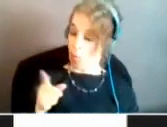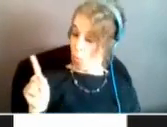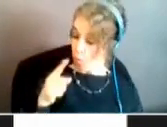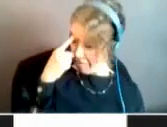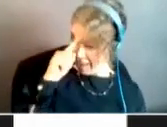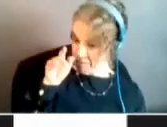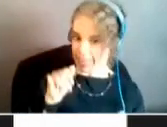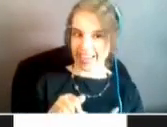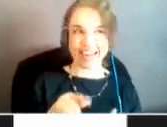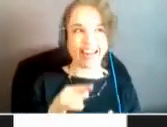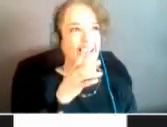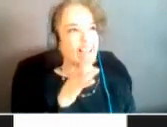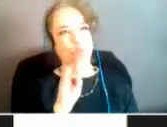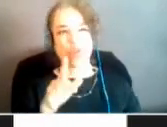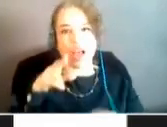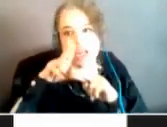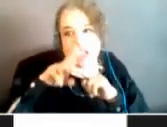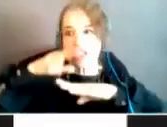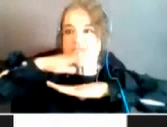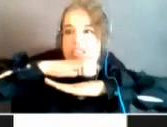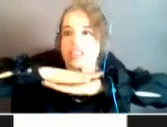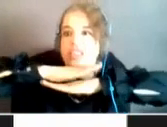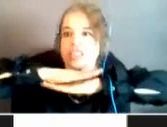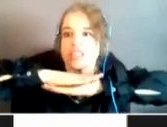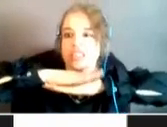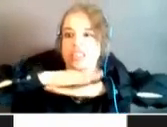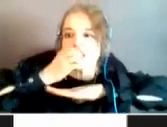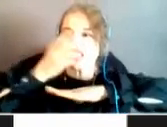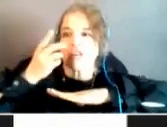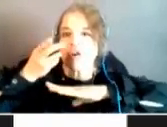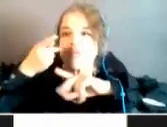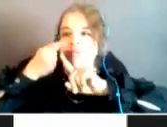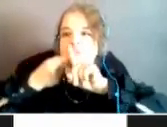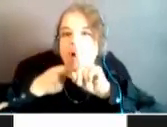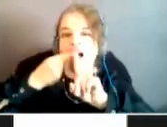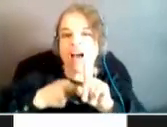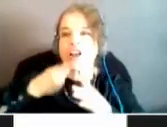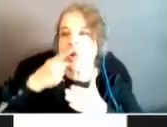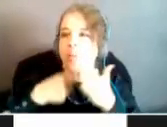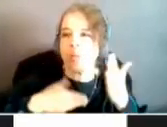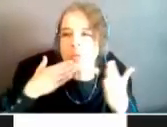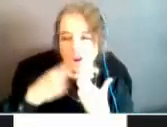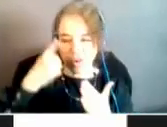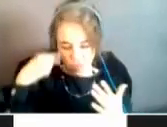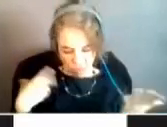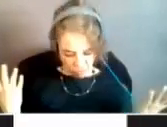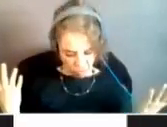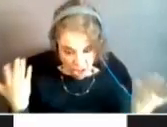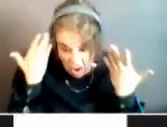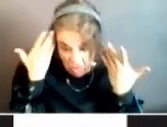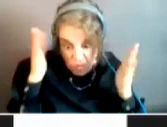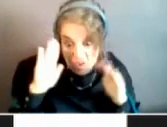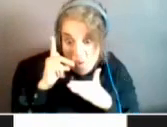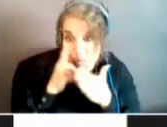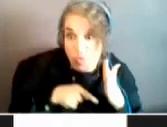think of that? And she said, well, it's sitting on the table where it's been sitting for several months. She said, what good is that to me? I don't even know